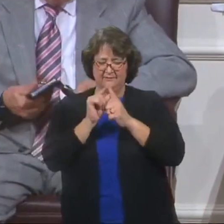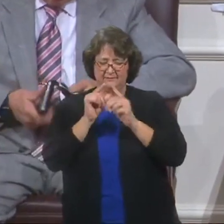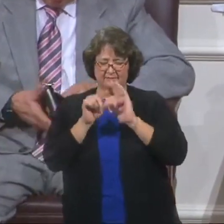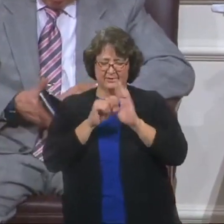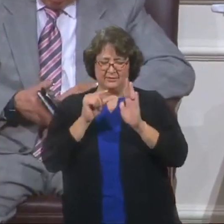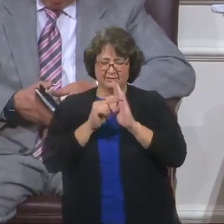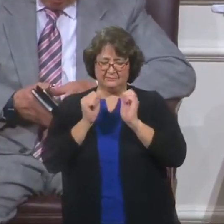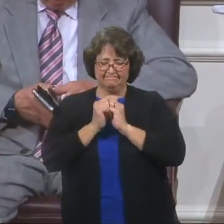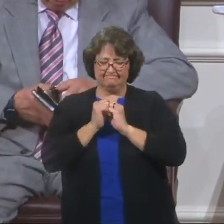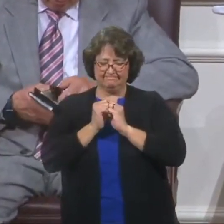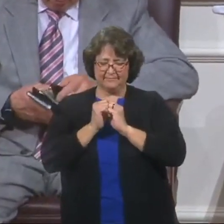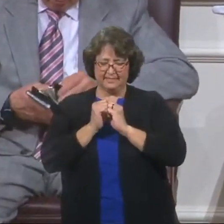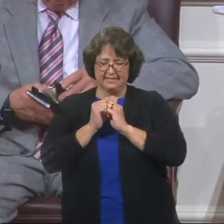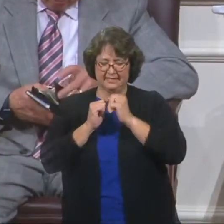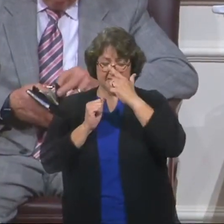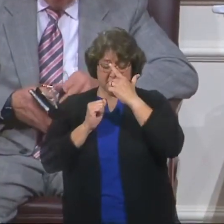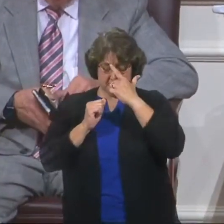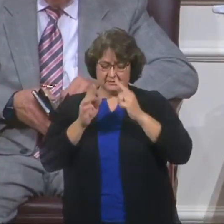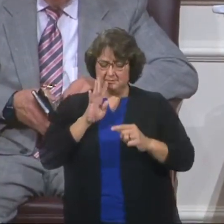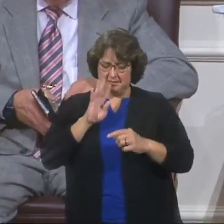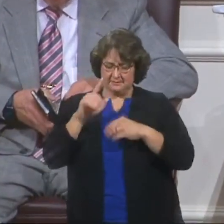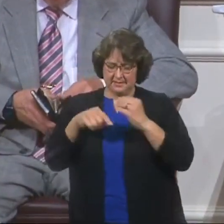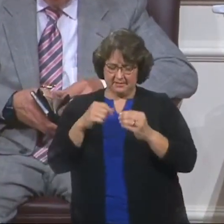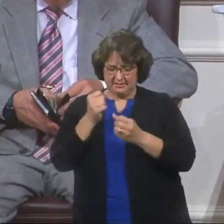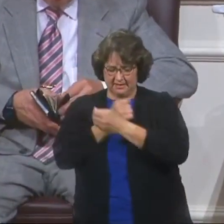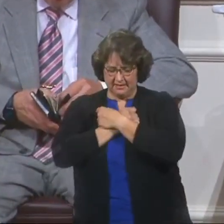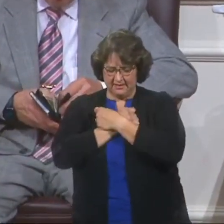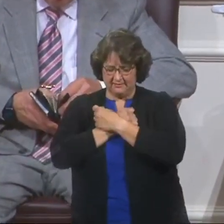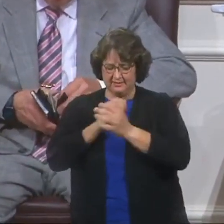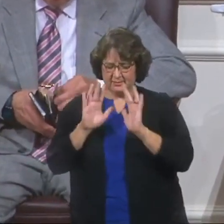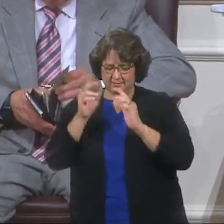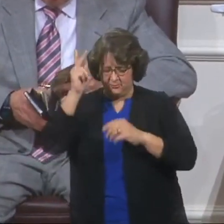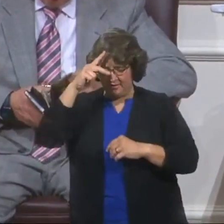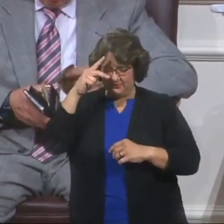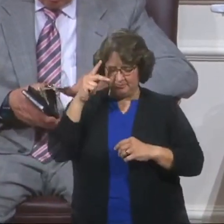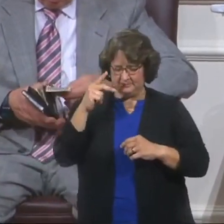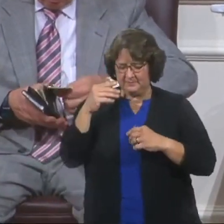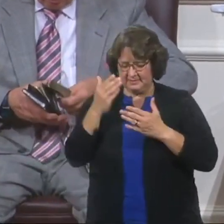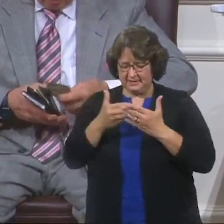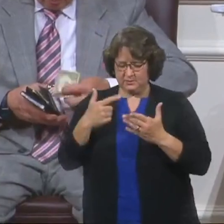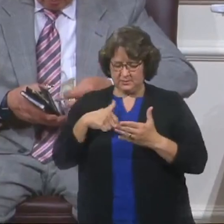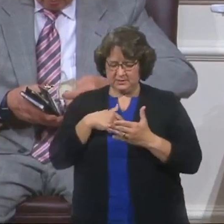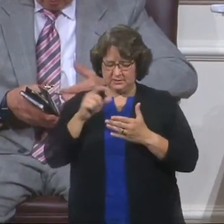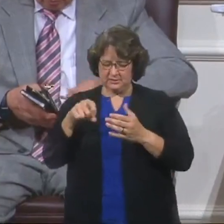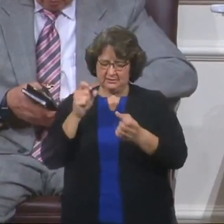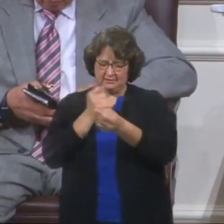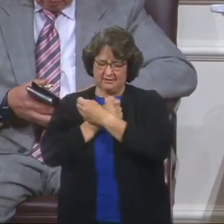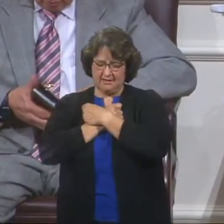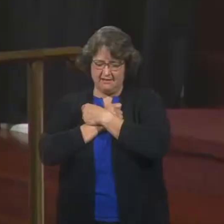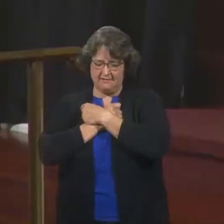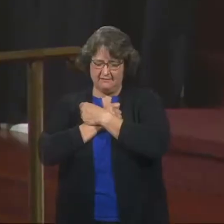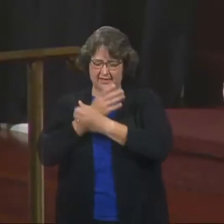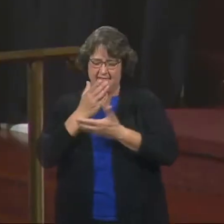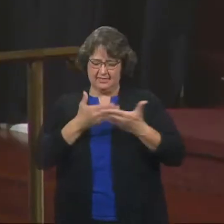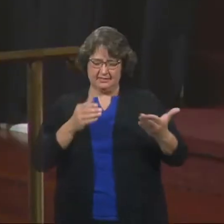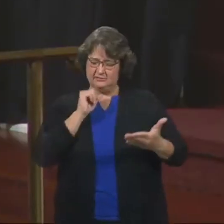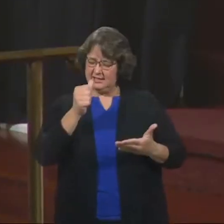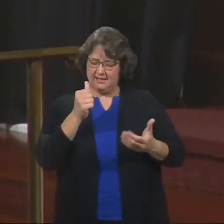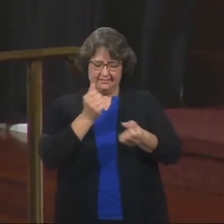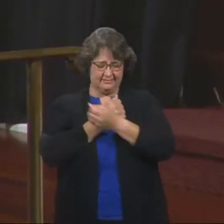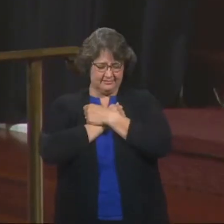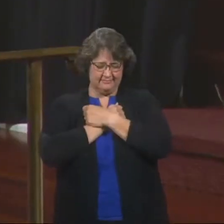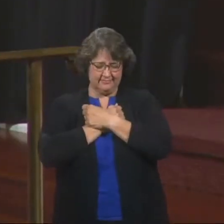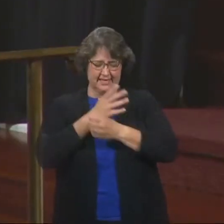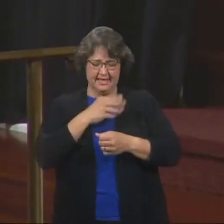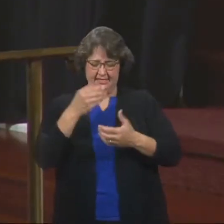speak of love in the book of Proverbs. Things we should love, things we shouldn't love, some of the attributes of love, and then certainly